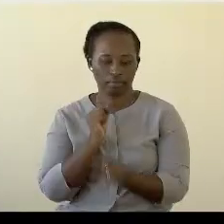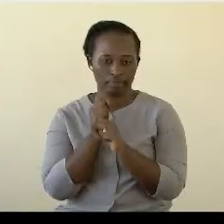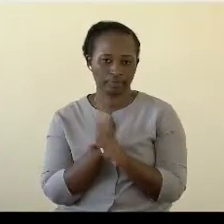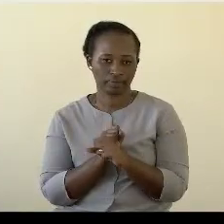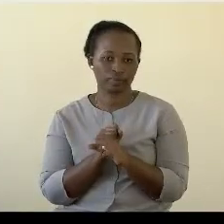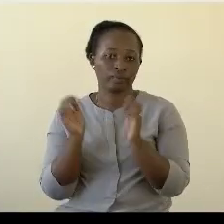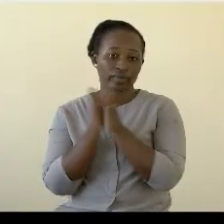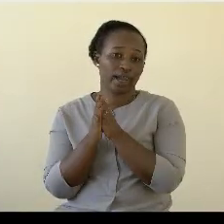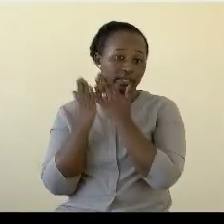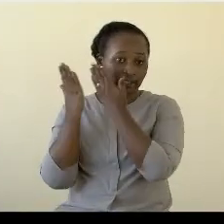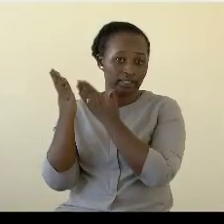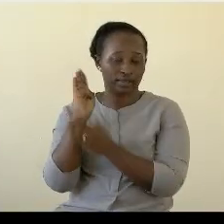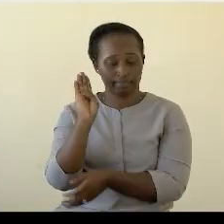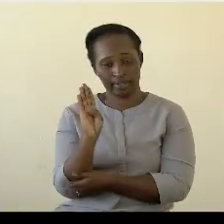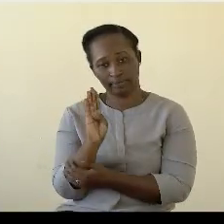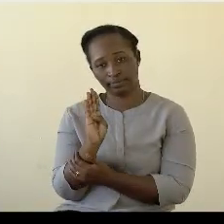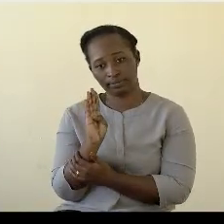And B,